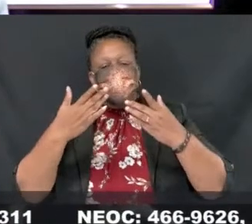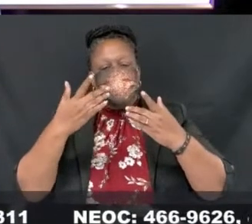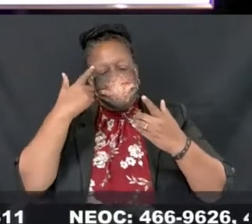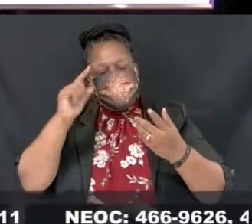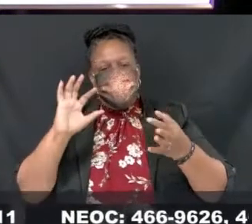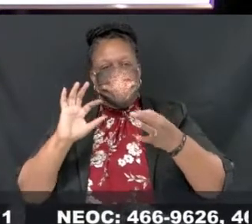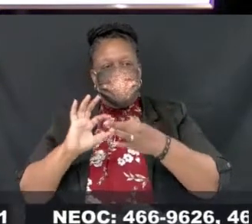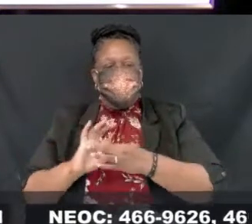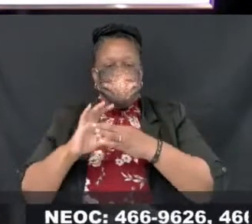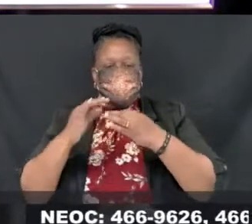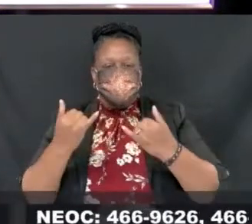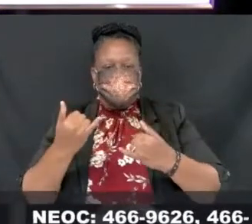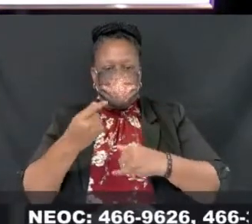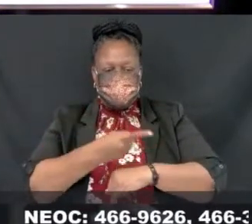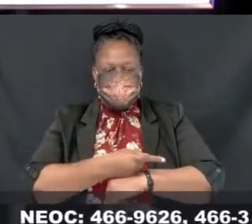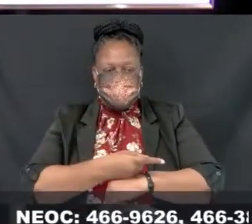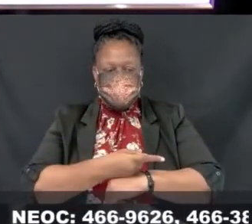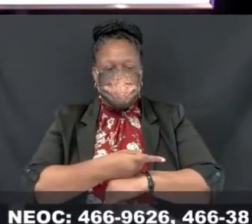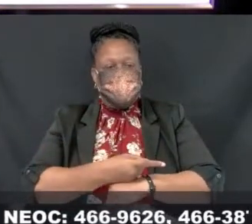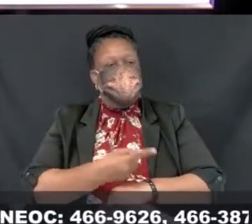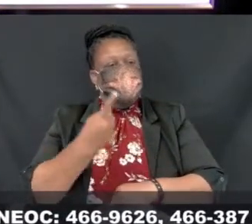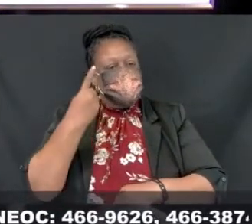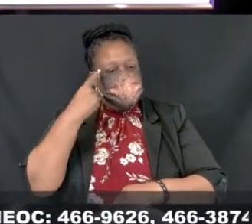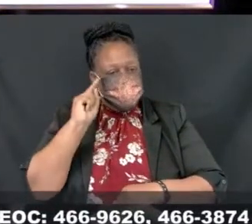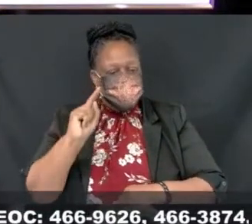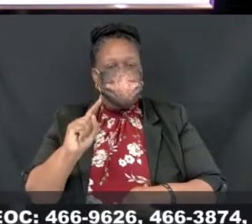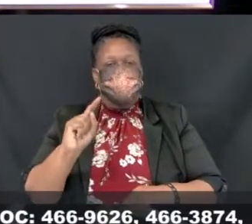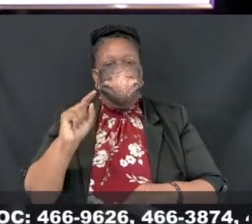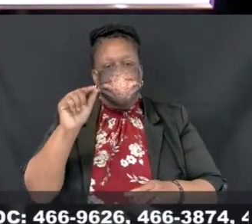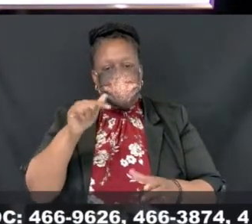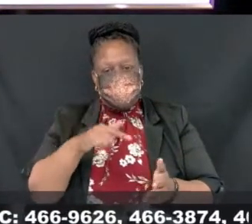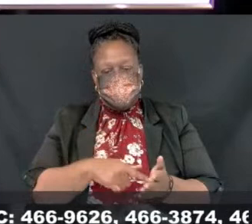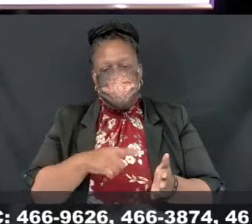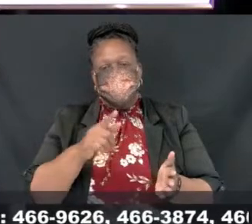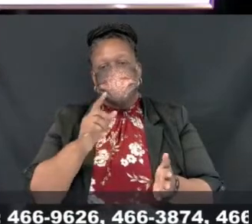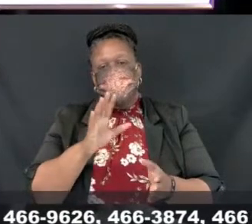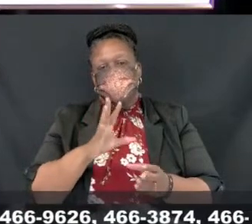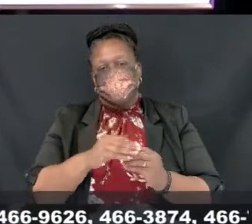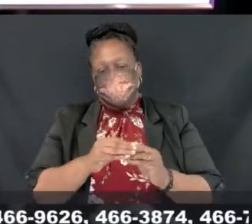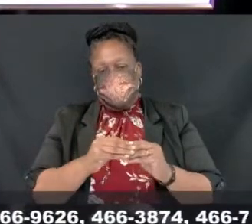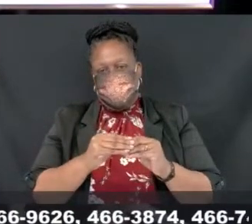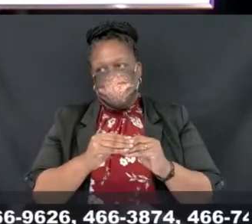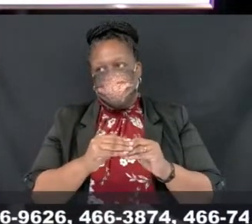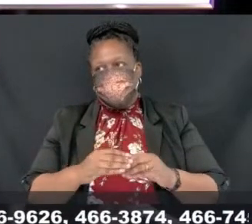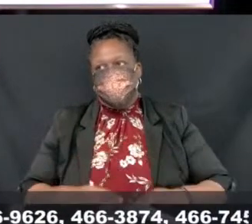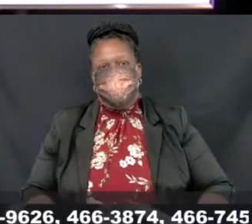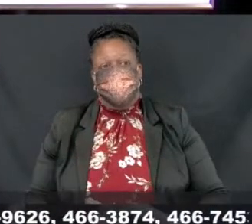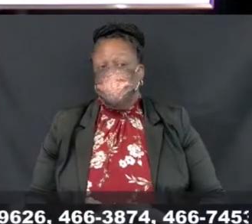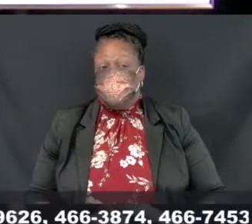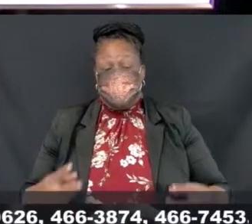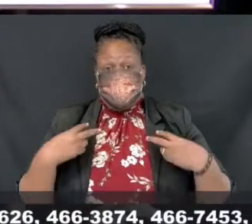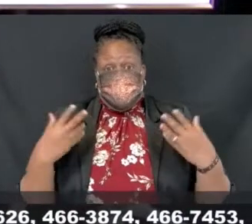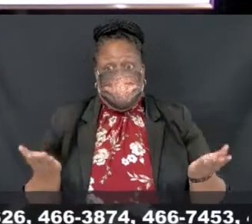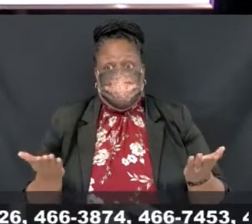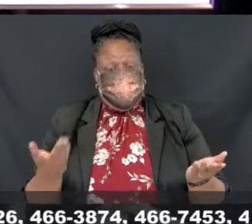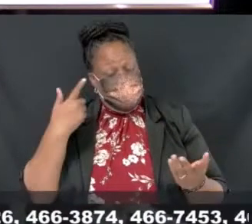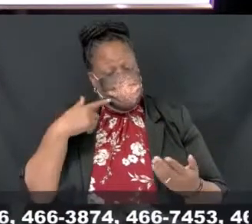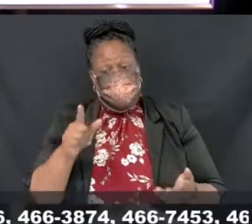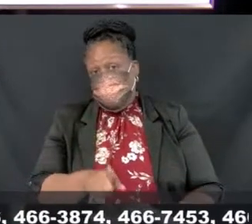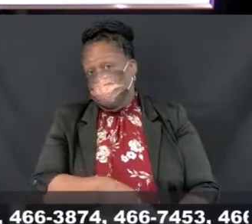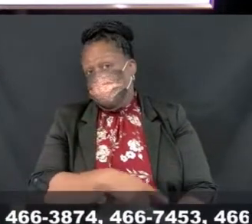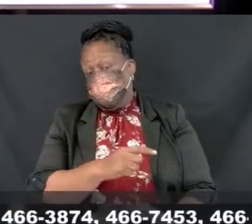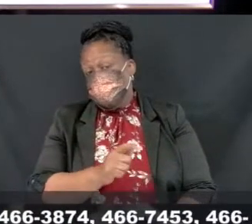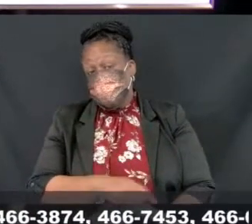for joining us, as usual, for our COVID-19 briefing. We haven't been here for a